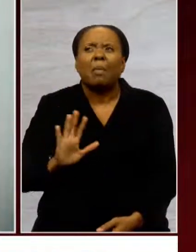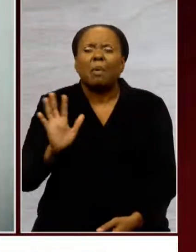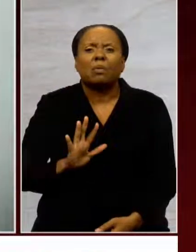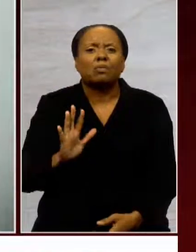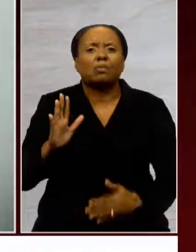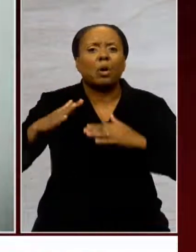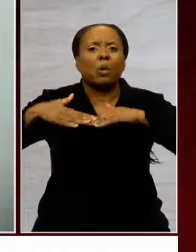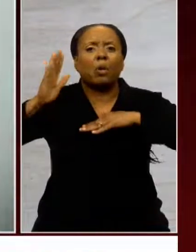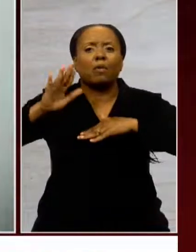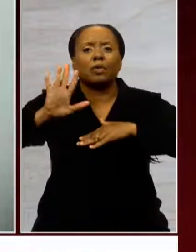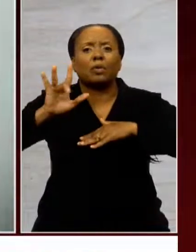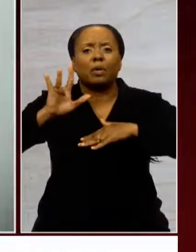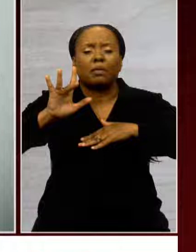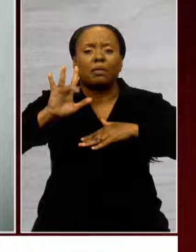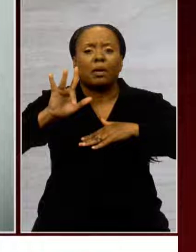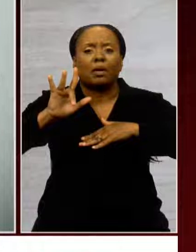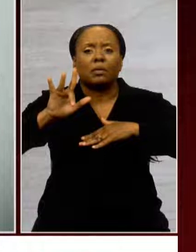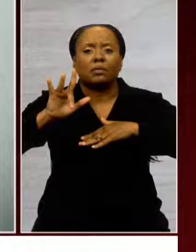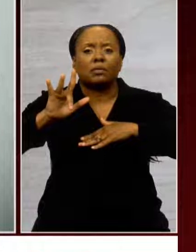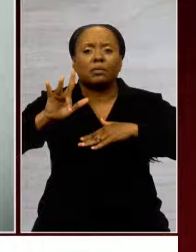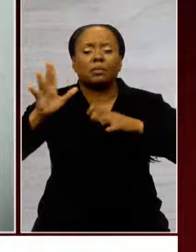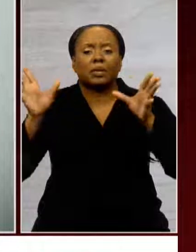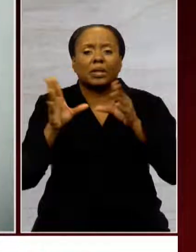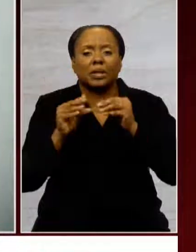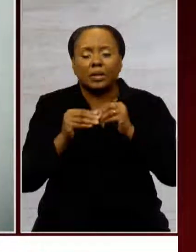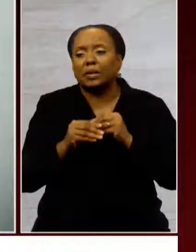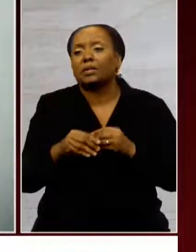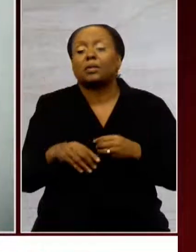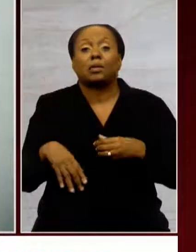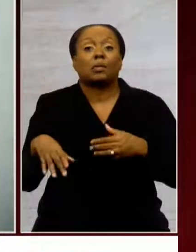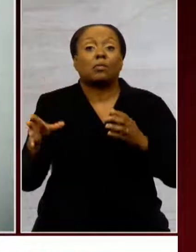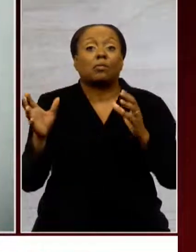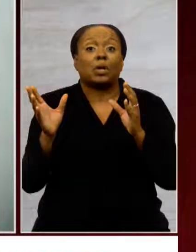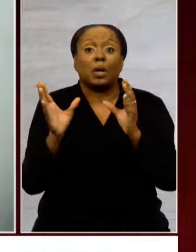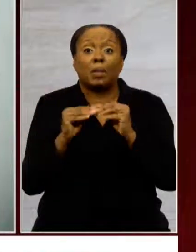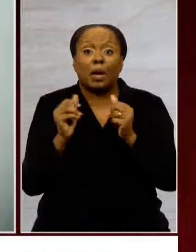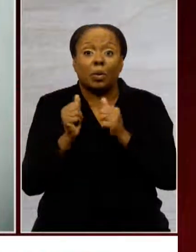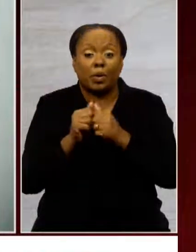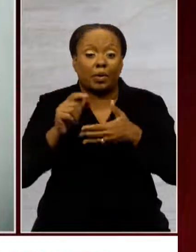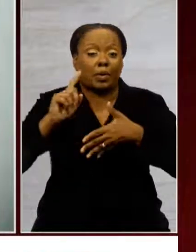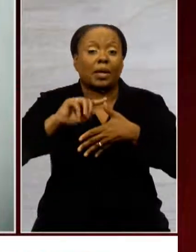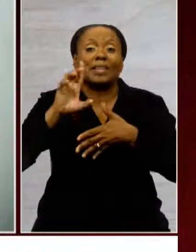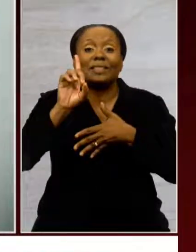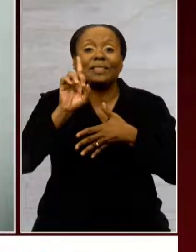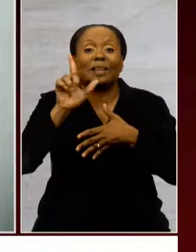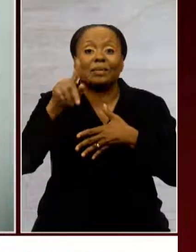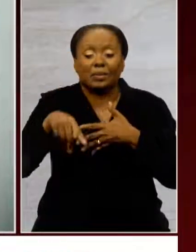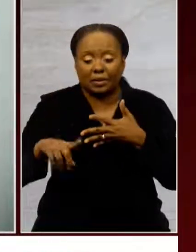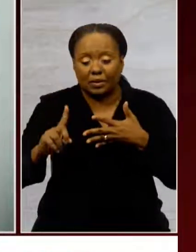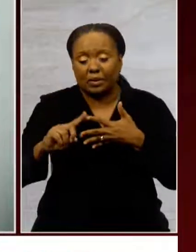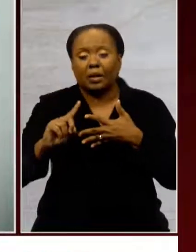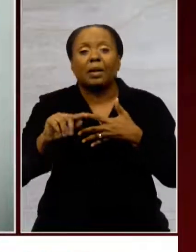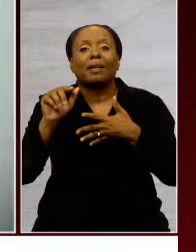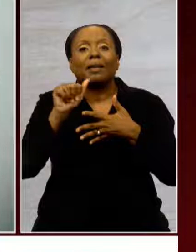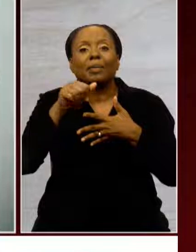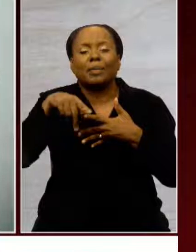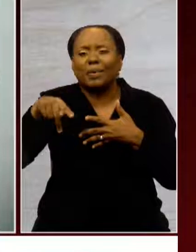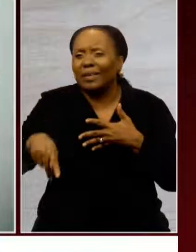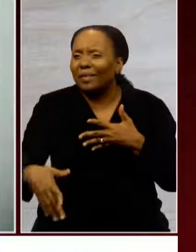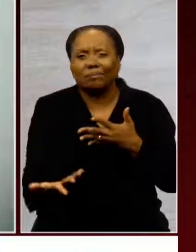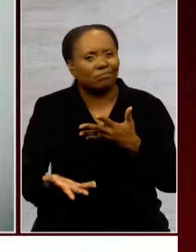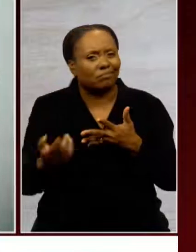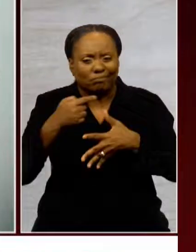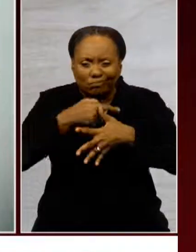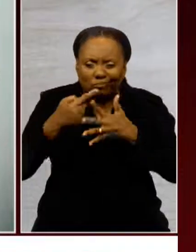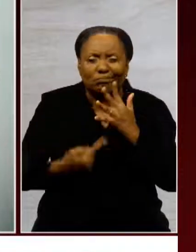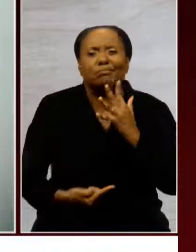the Alliance for Progress Party, the Democratic Labour Party as well, because we wanted buy-in from as many conceivable areas as we